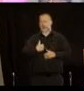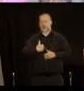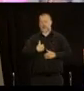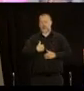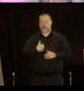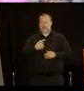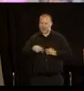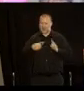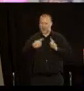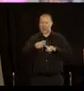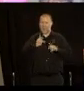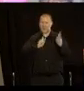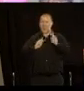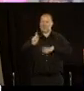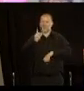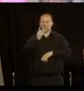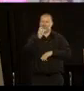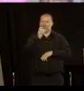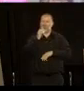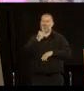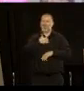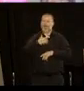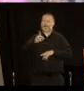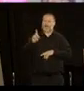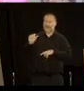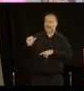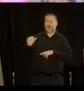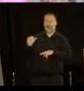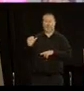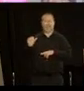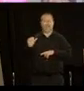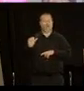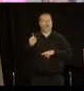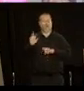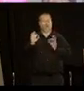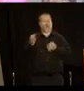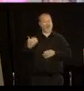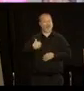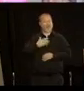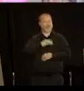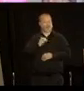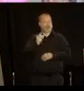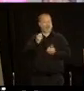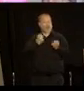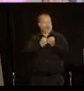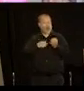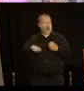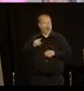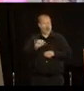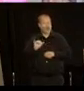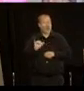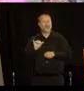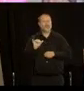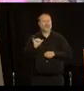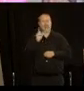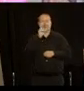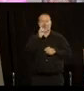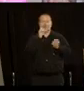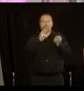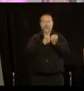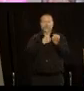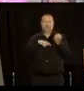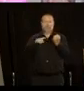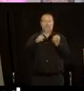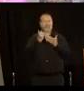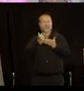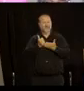about both people who have disabilities and especially their family members who support them and who advocate for them